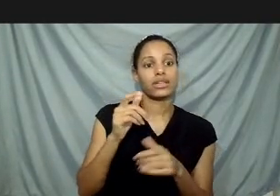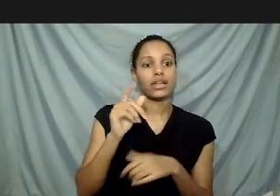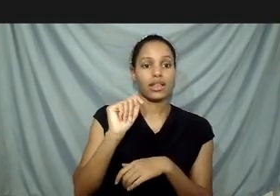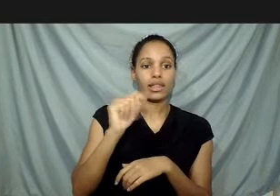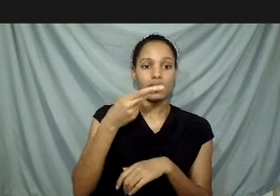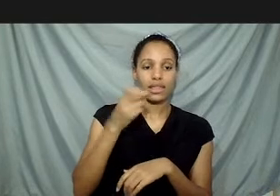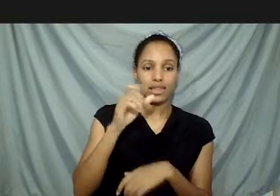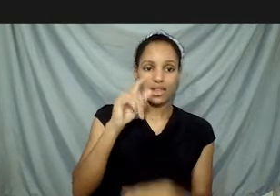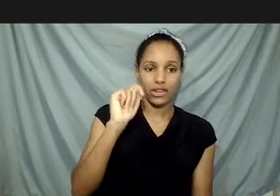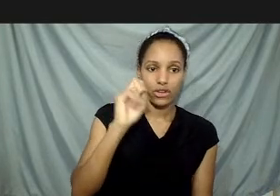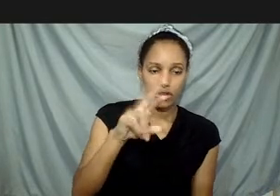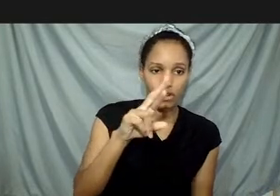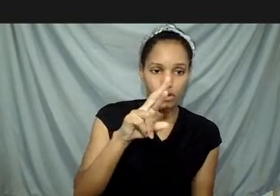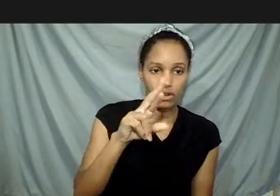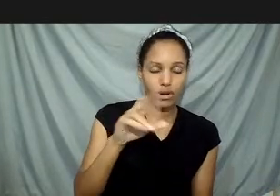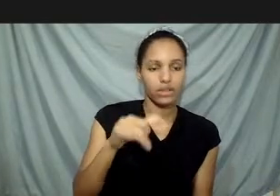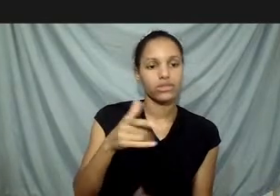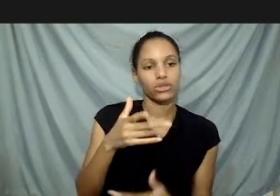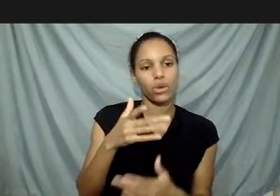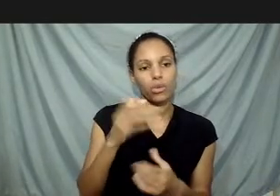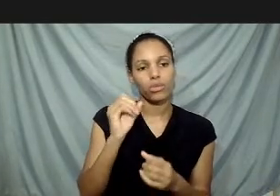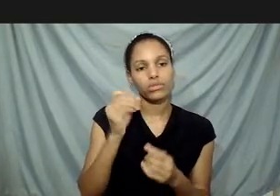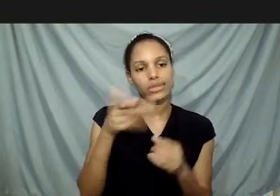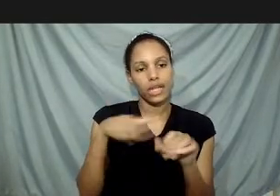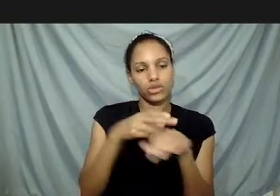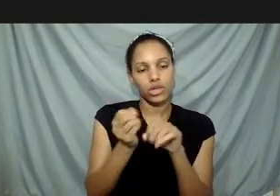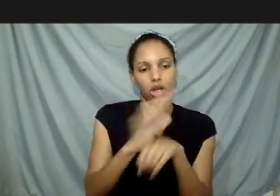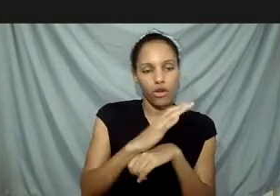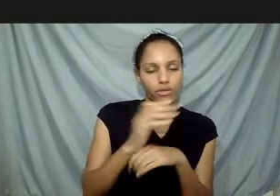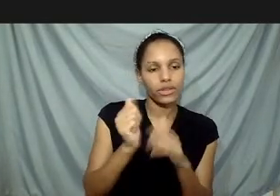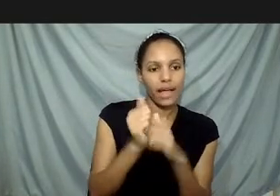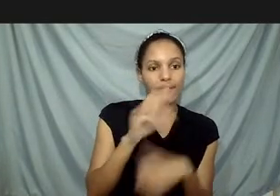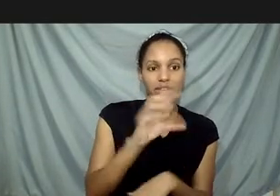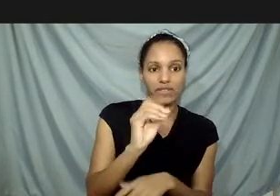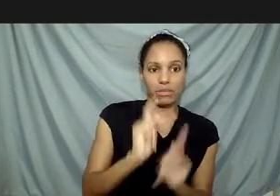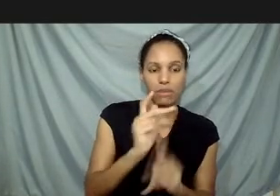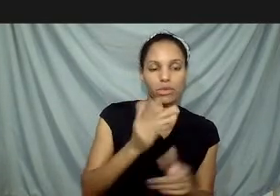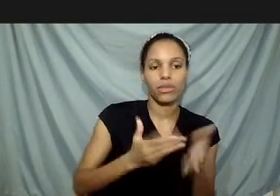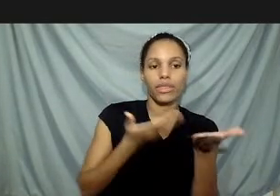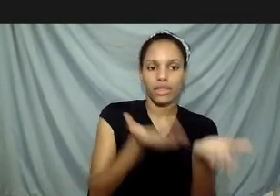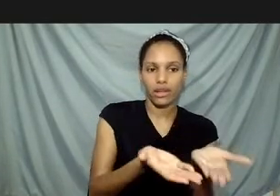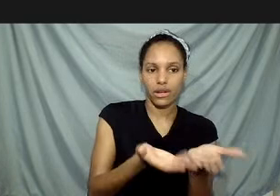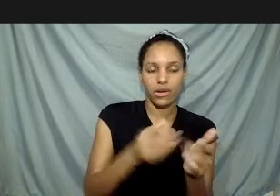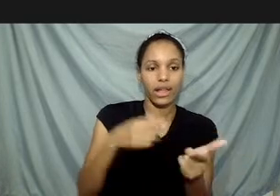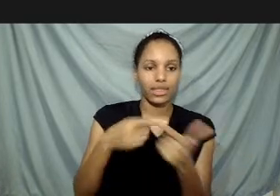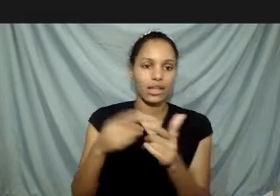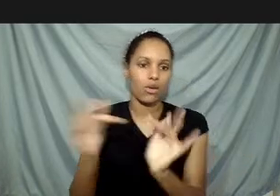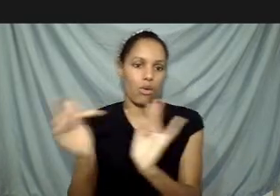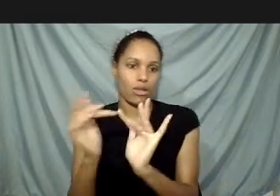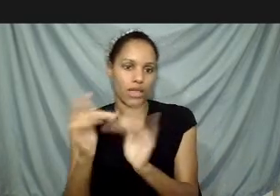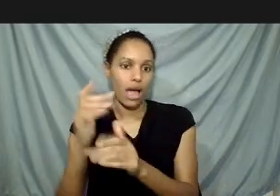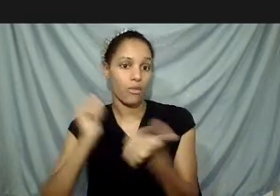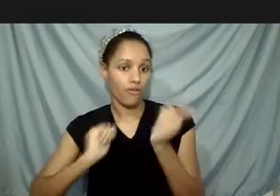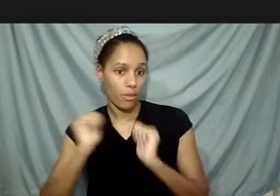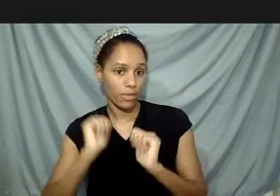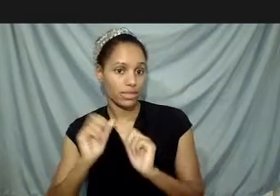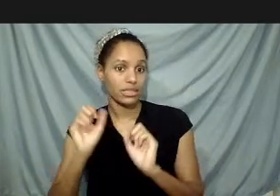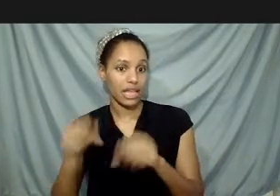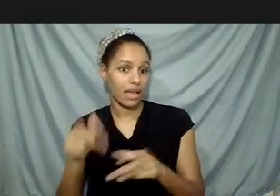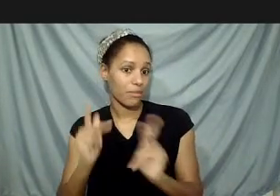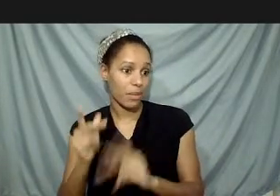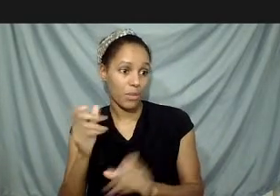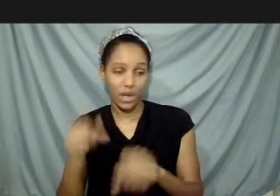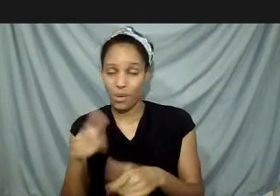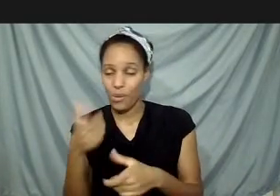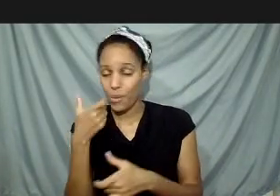50 attendees. Wow. And then we'll have the streamed performances where people, wherever you